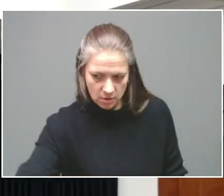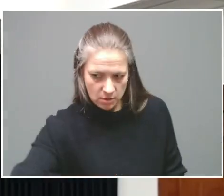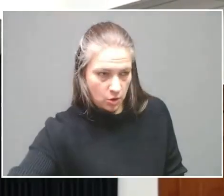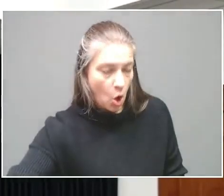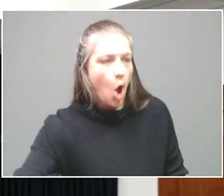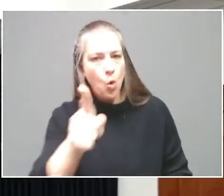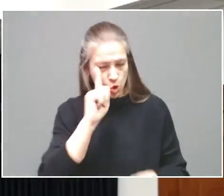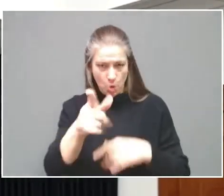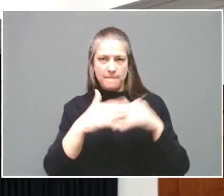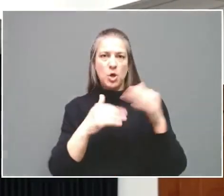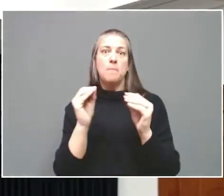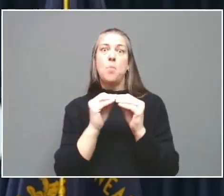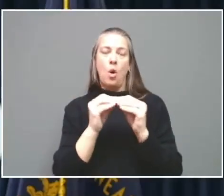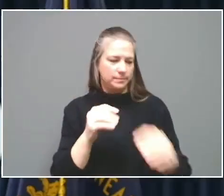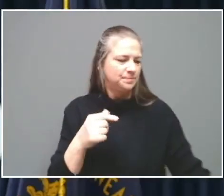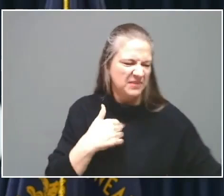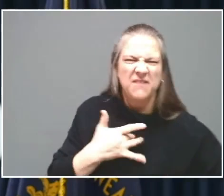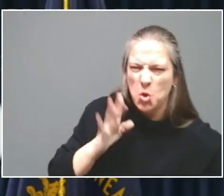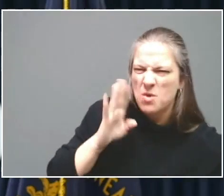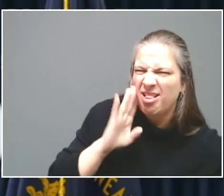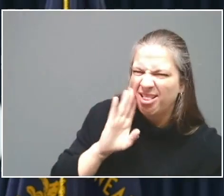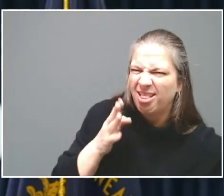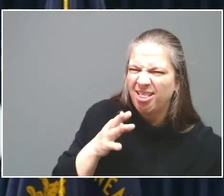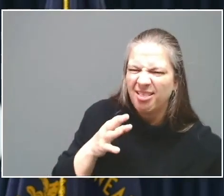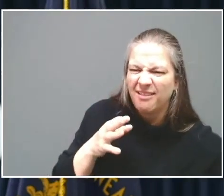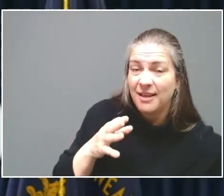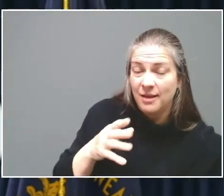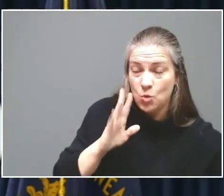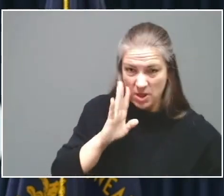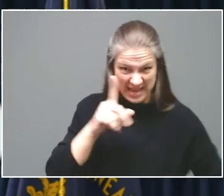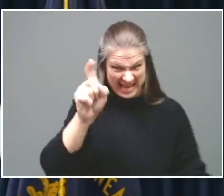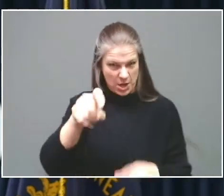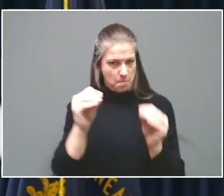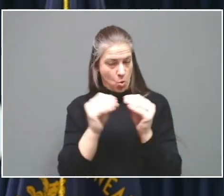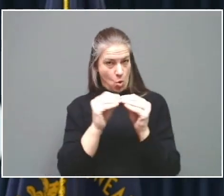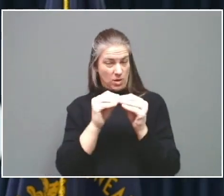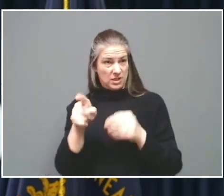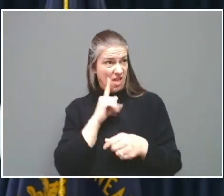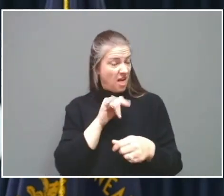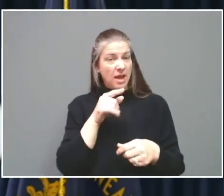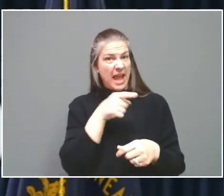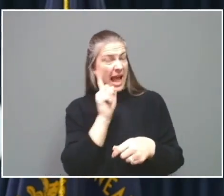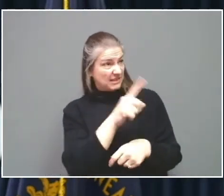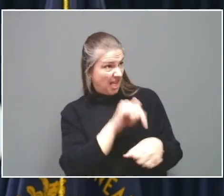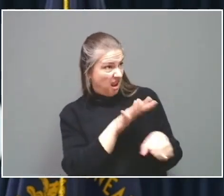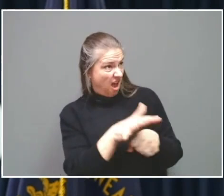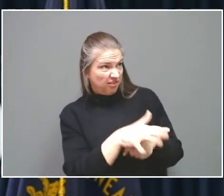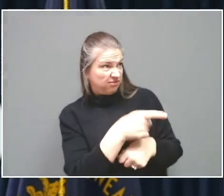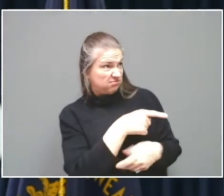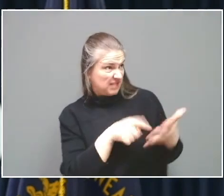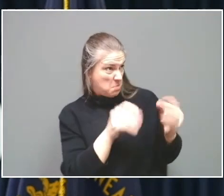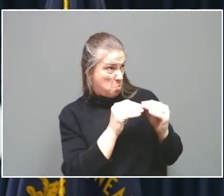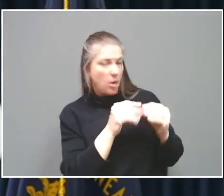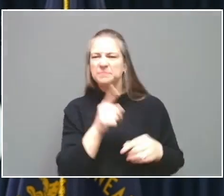do believe we will need more over time. Certainly, there was a long lag in between the last